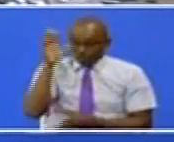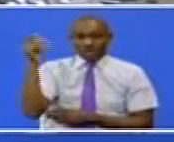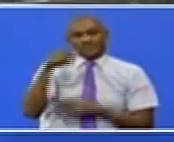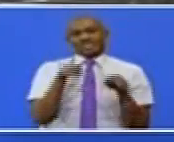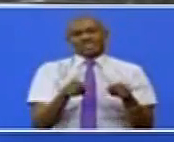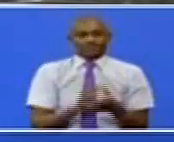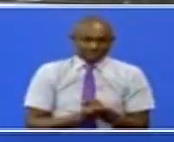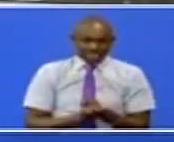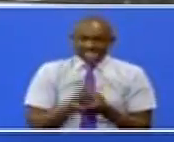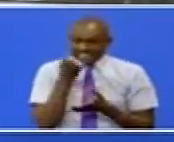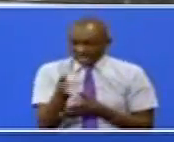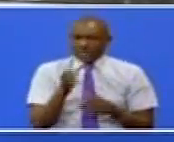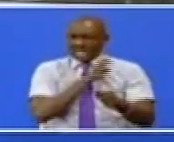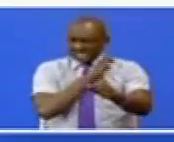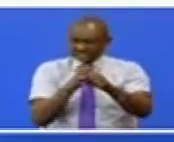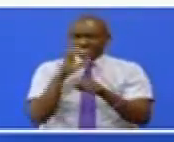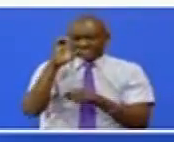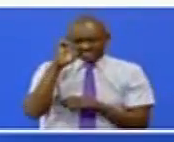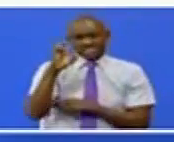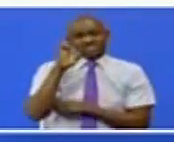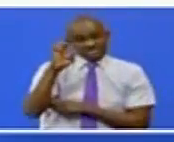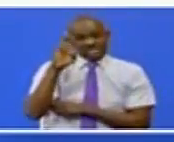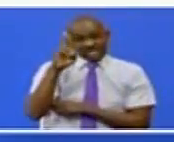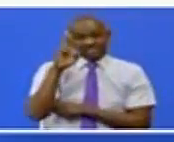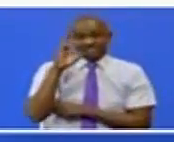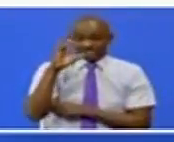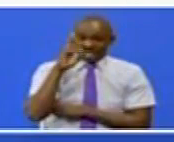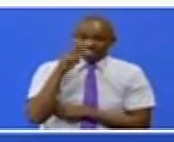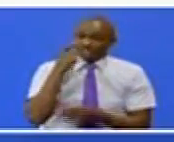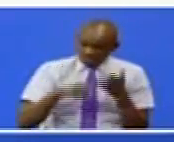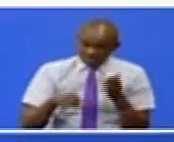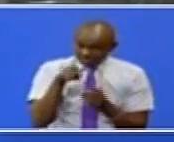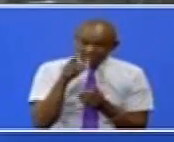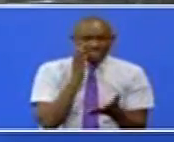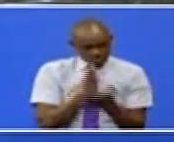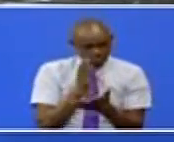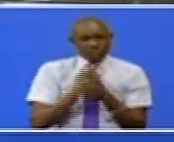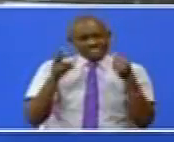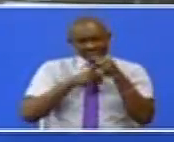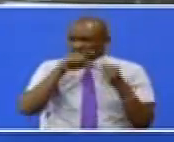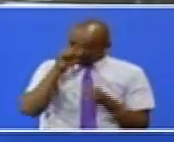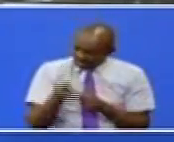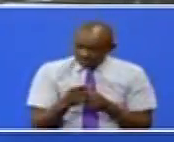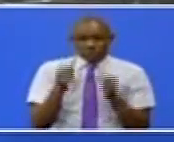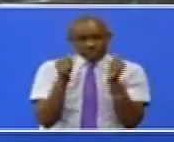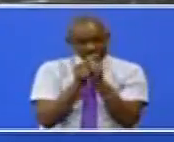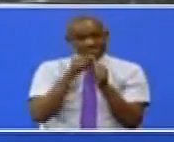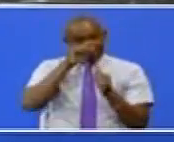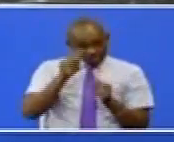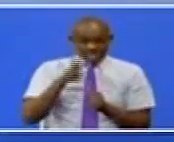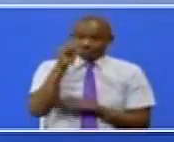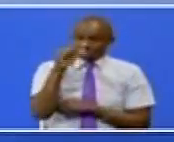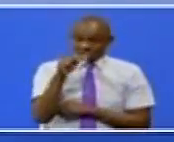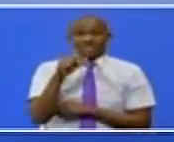back. According to the Energy Regulatory Commission, Kenya is estimated to possess over 7,000 to 10,000 megawatts of